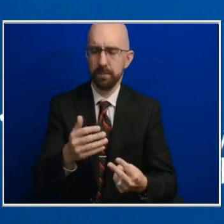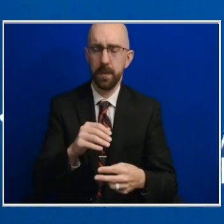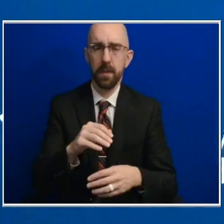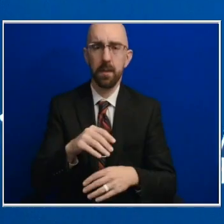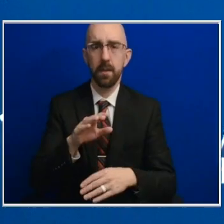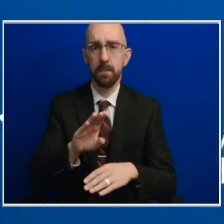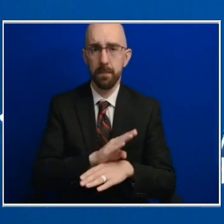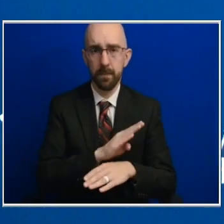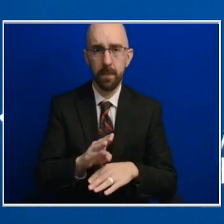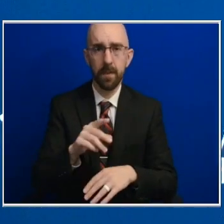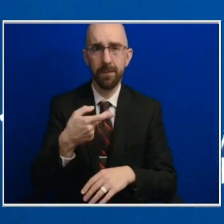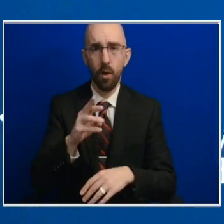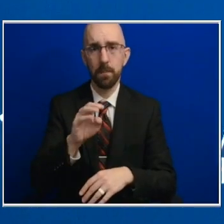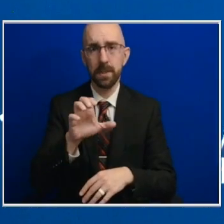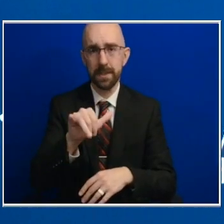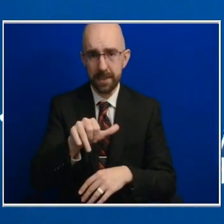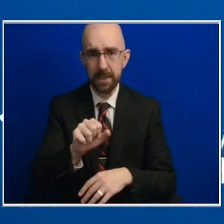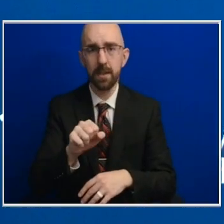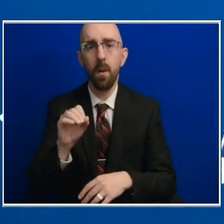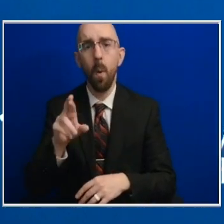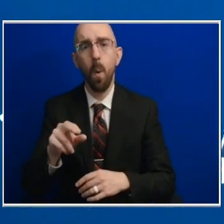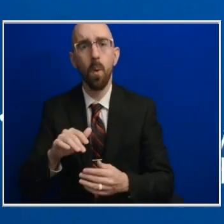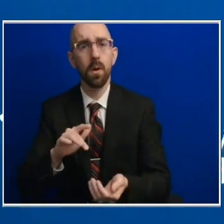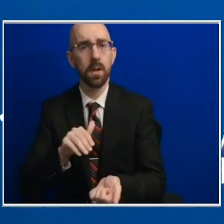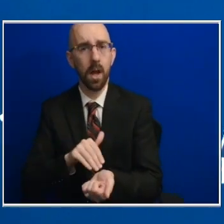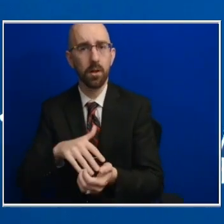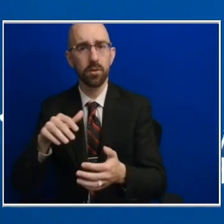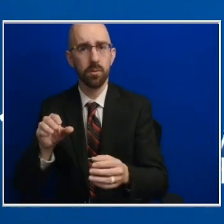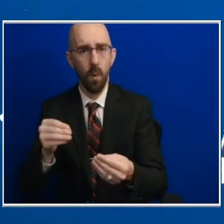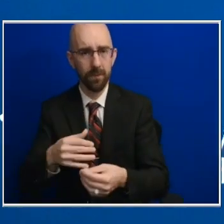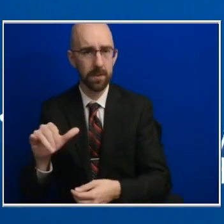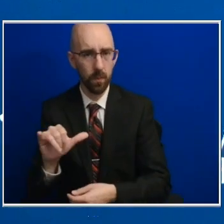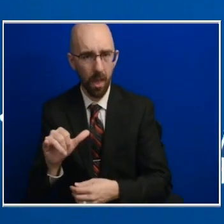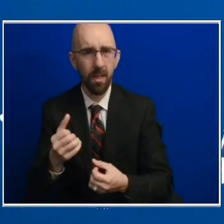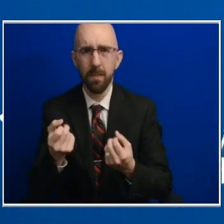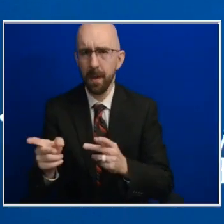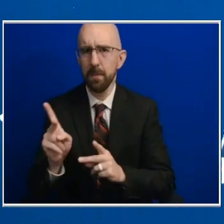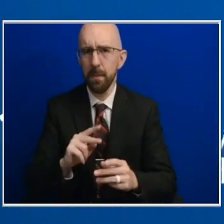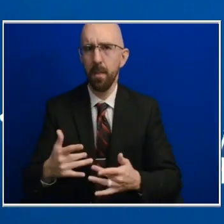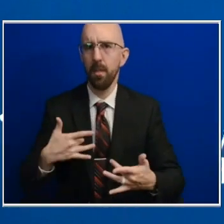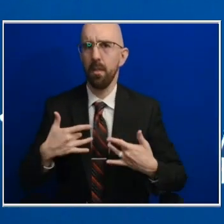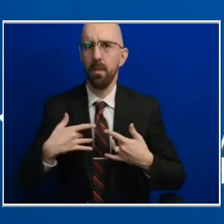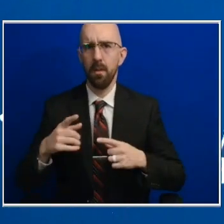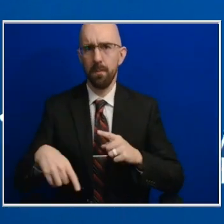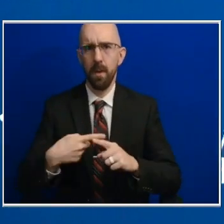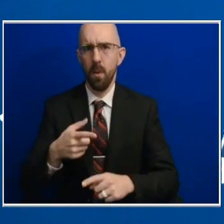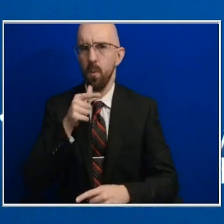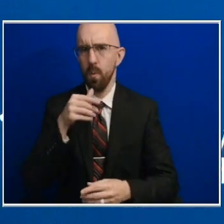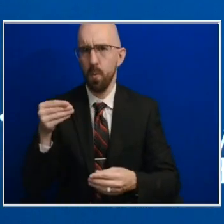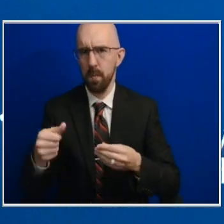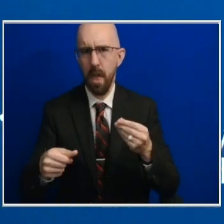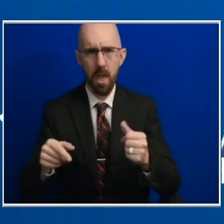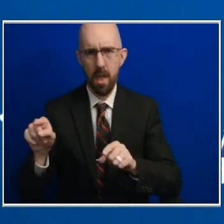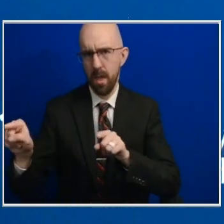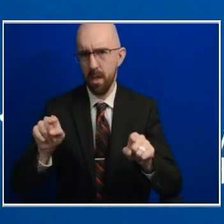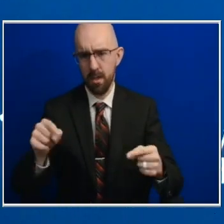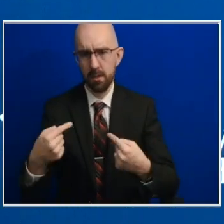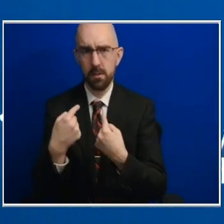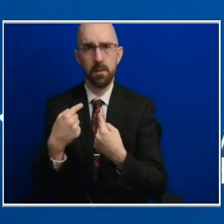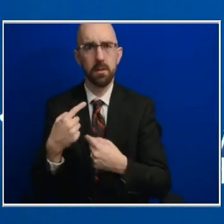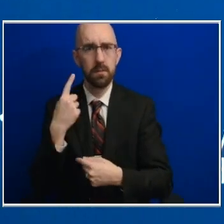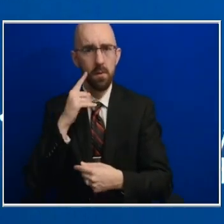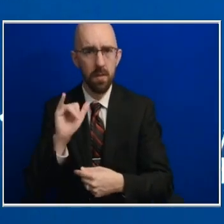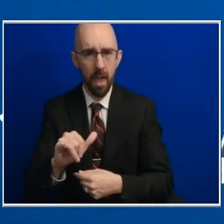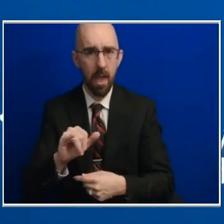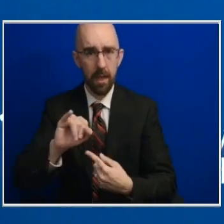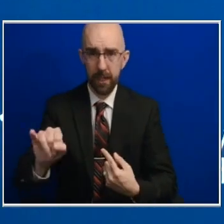or physicians' offices as well. And then, of course, a lot of people are concerned about who will pay for the vaccine. Will insurance pay